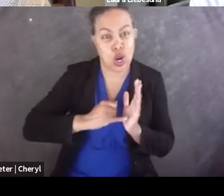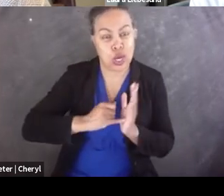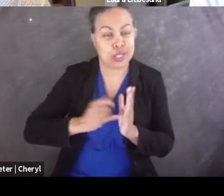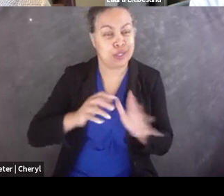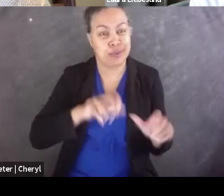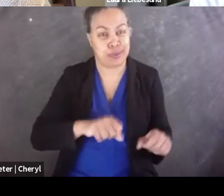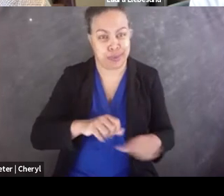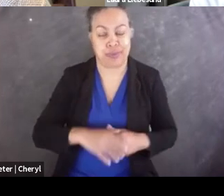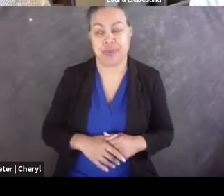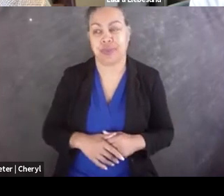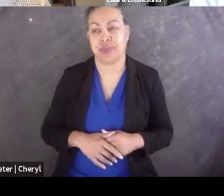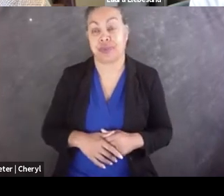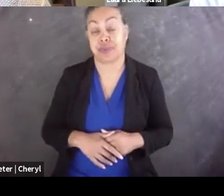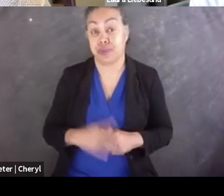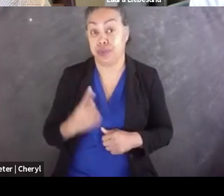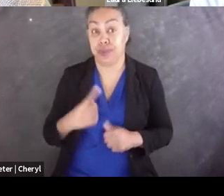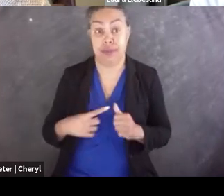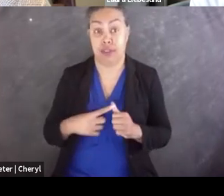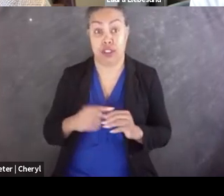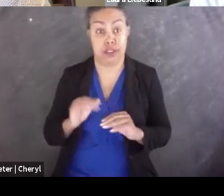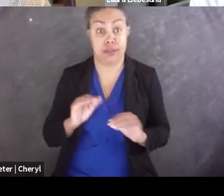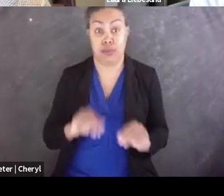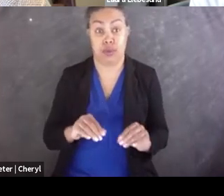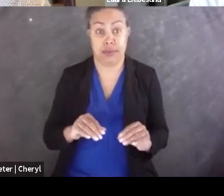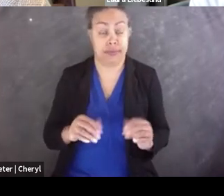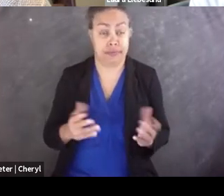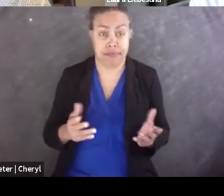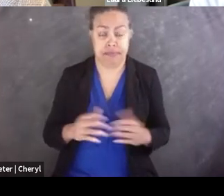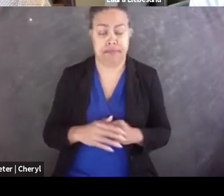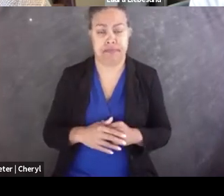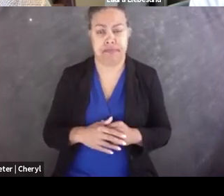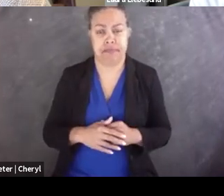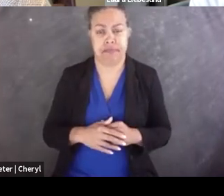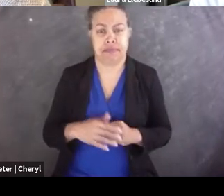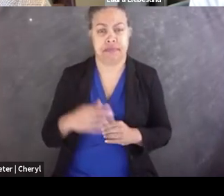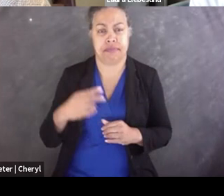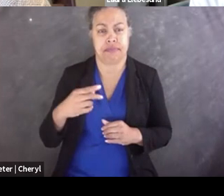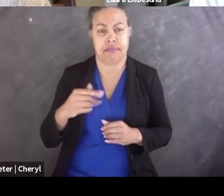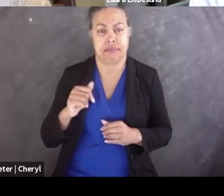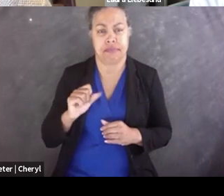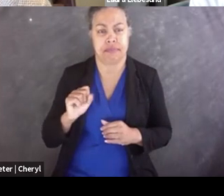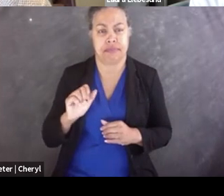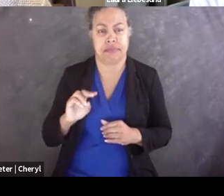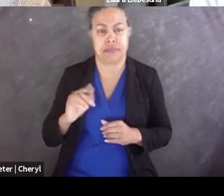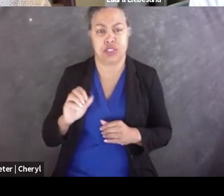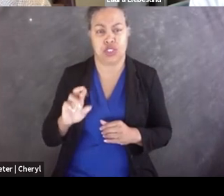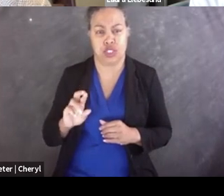first was the advent of the passenger bar on the